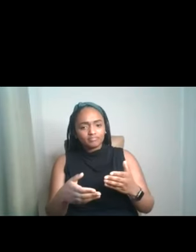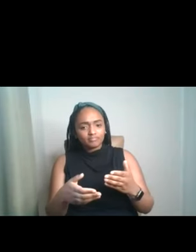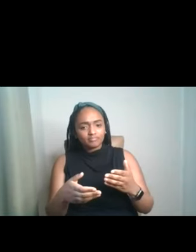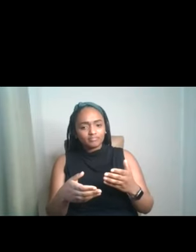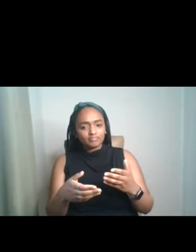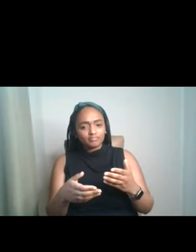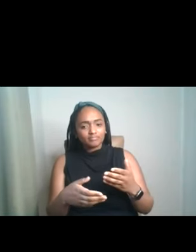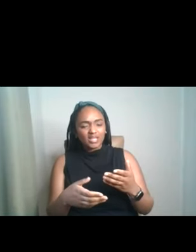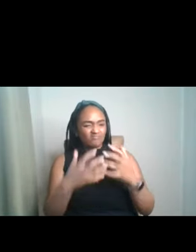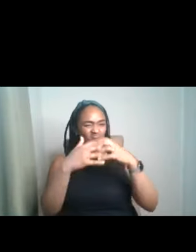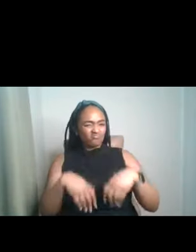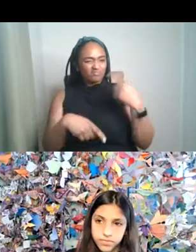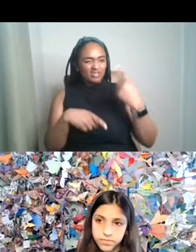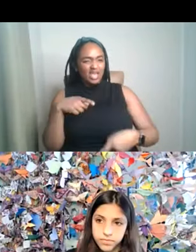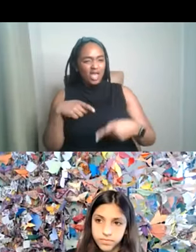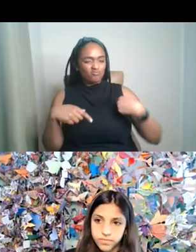us down.